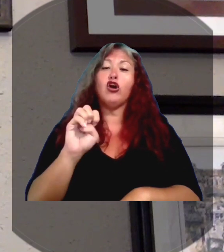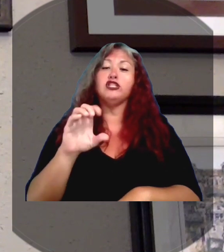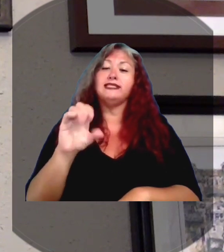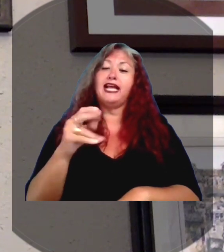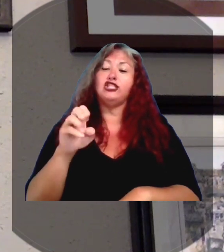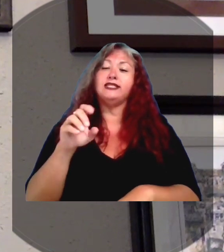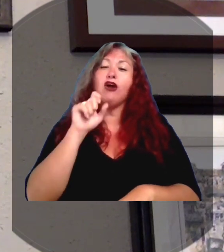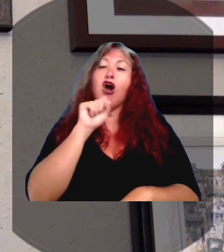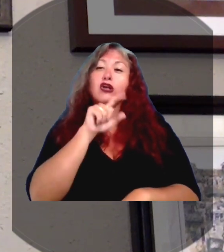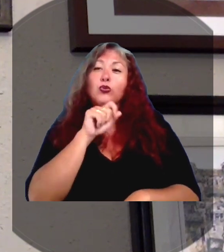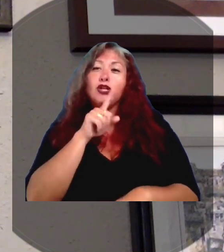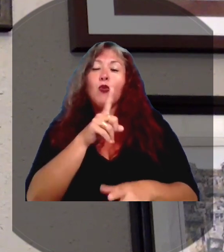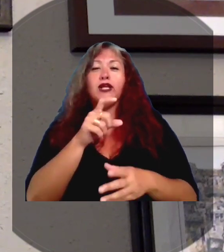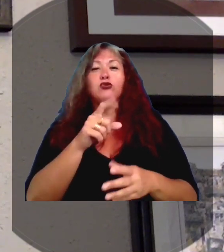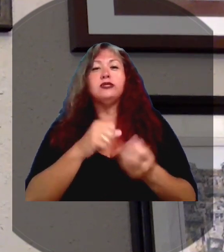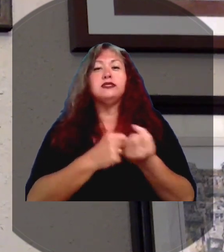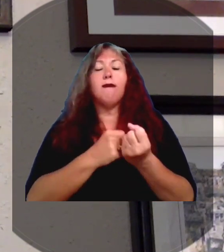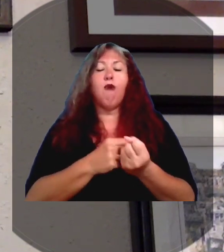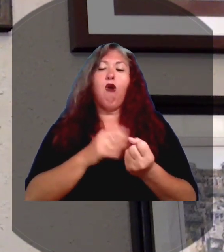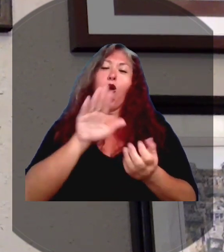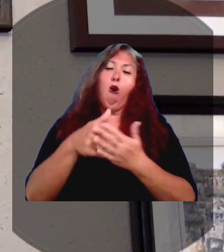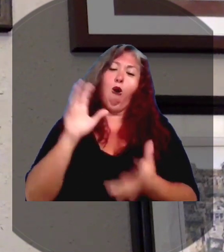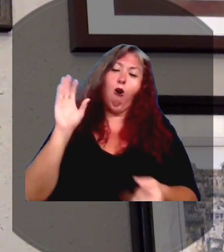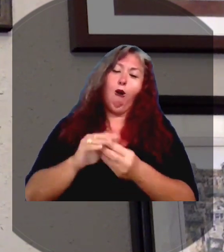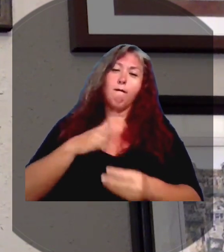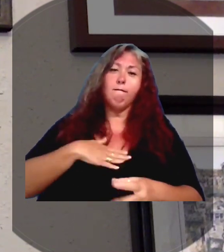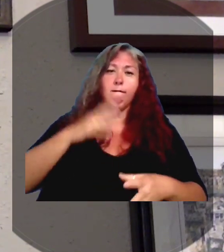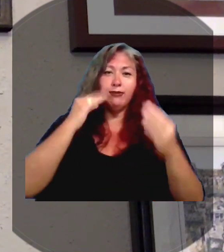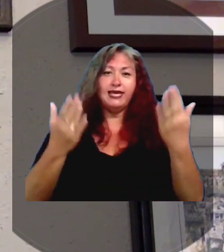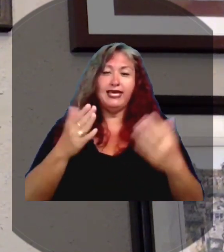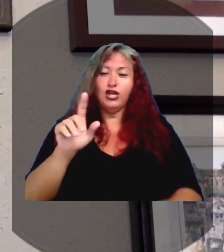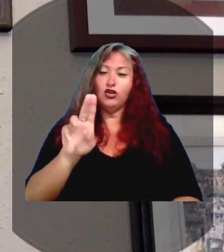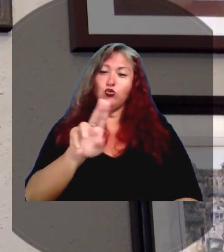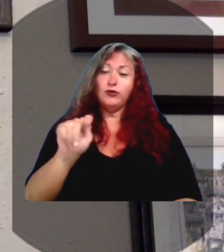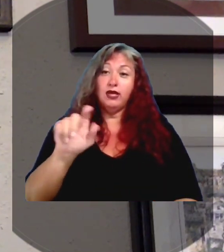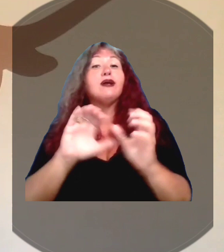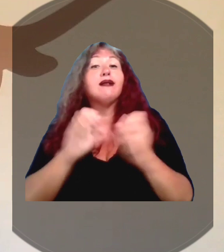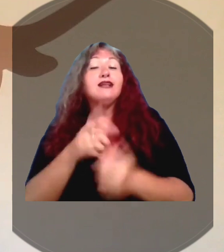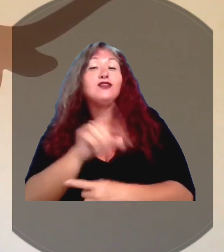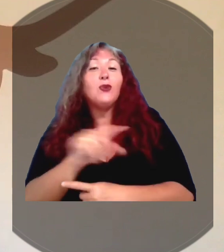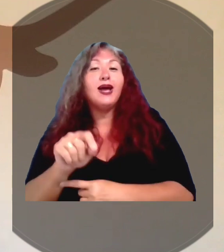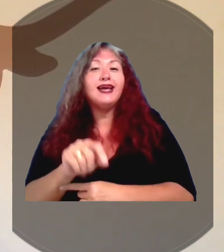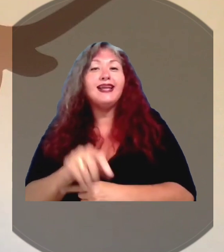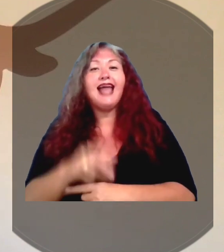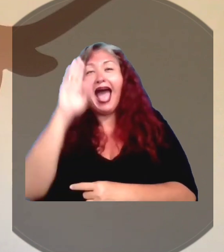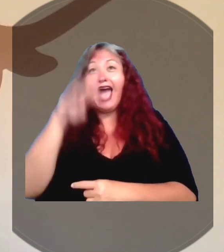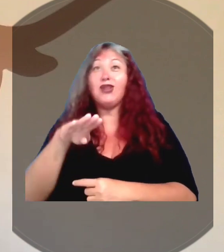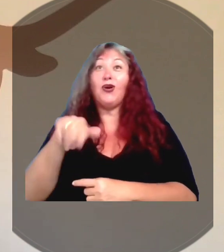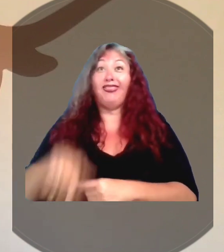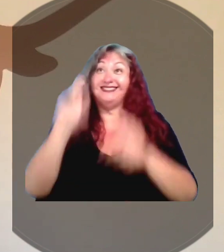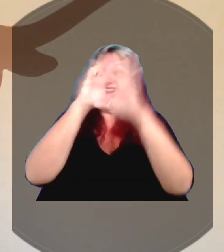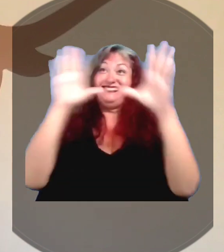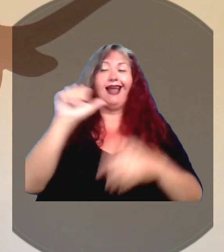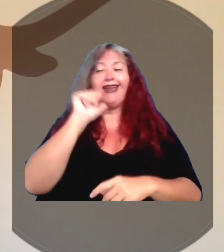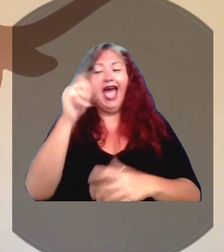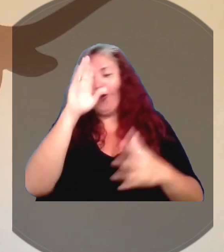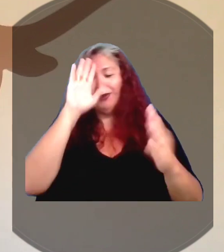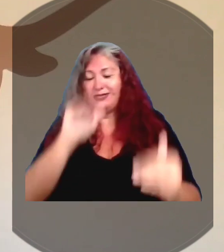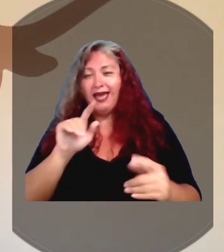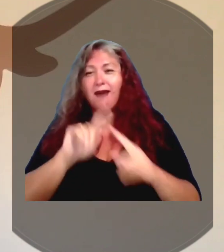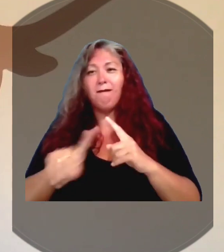University of Texas campus is meaningful work that will truly change the world. Today, we are